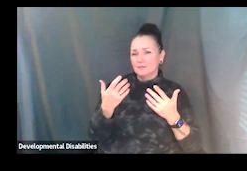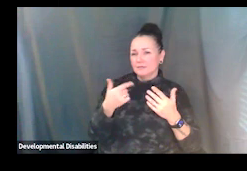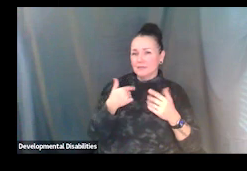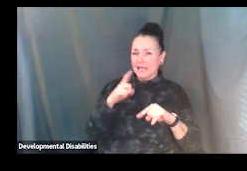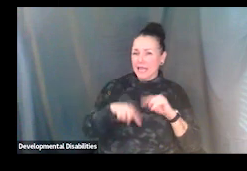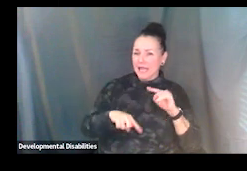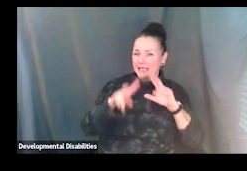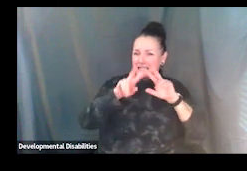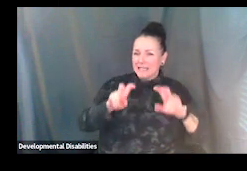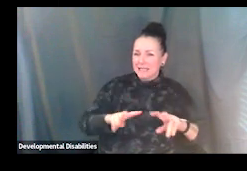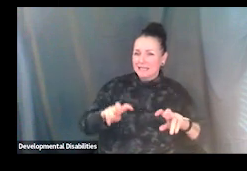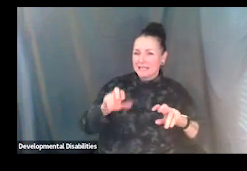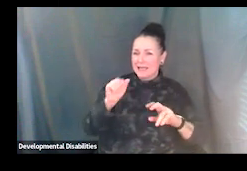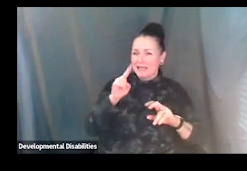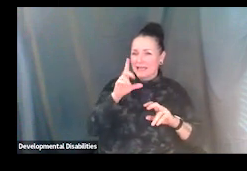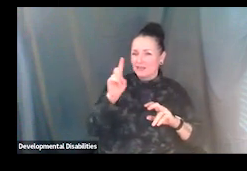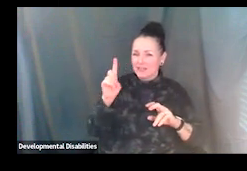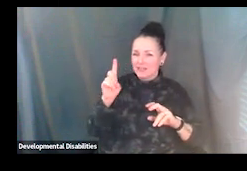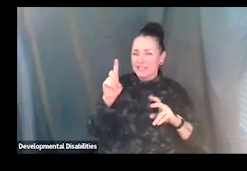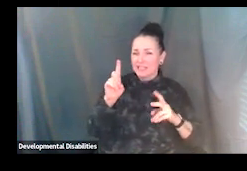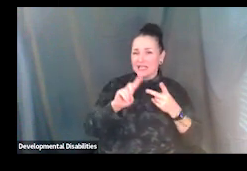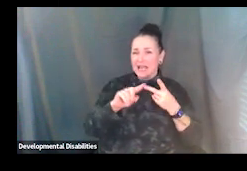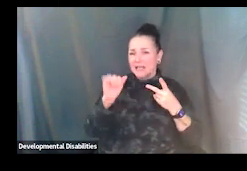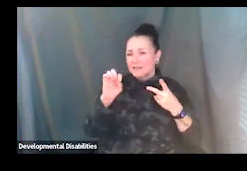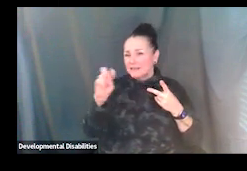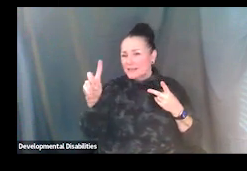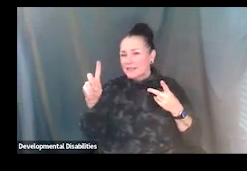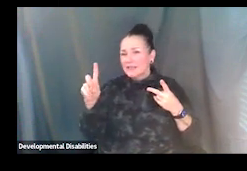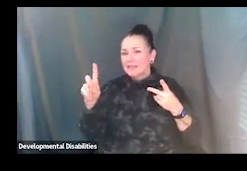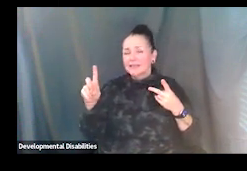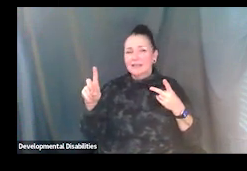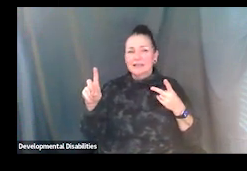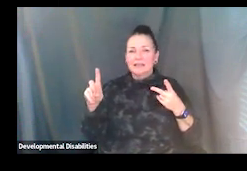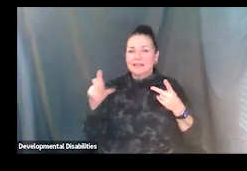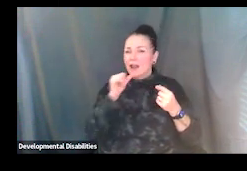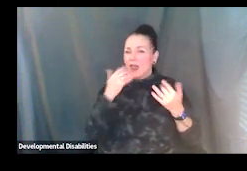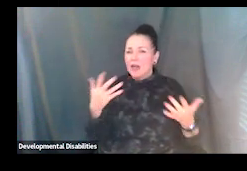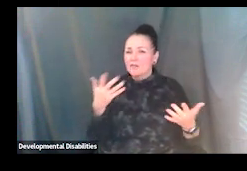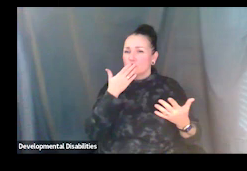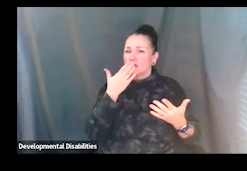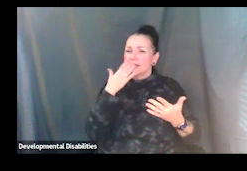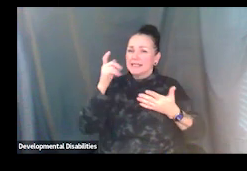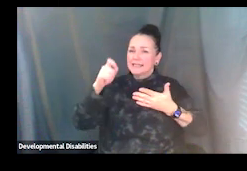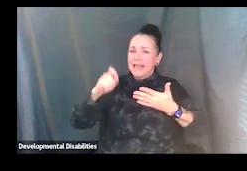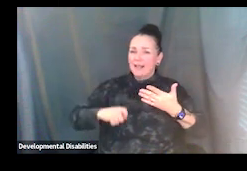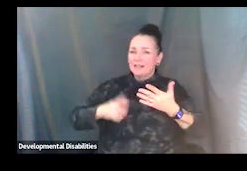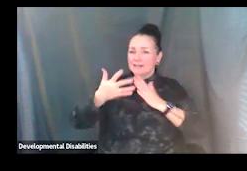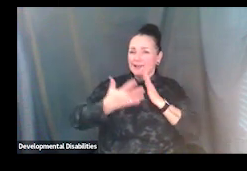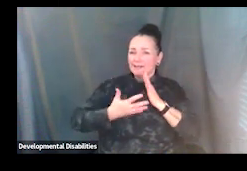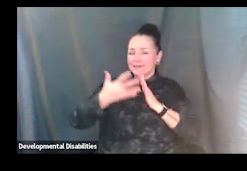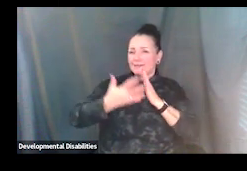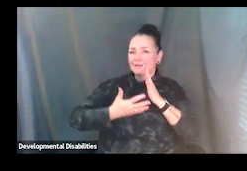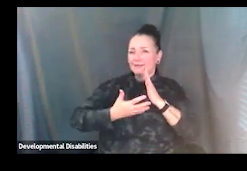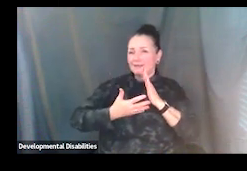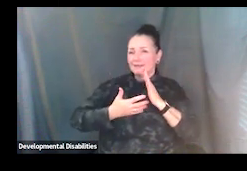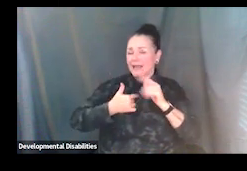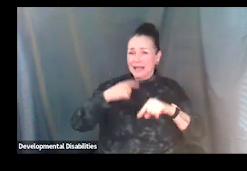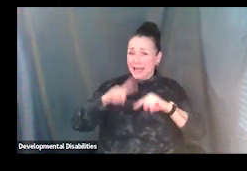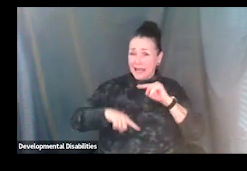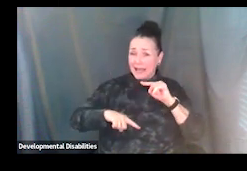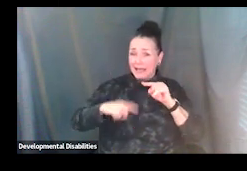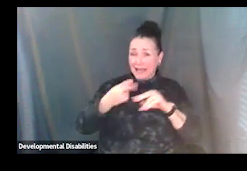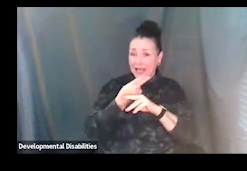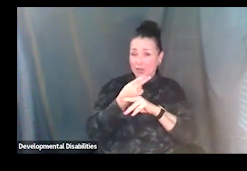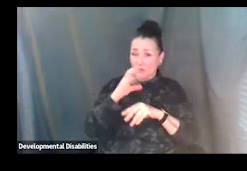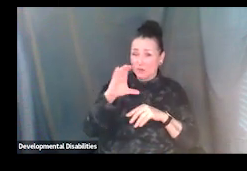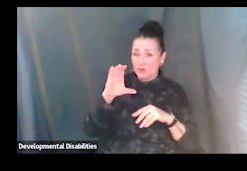But yeah, I just don't have any really good rating scales that have been studied in those really young kids. Because as you said, developmentally, they are going to be a